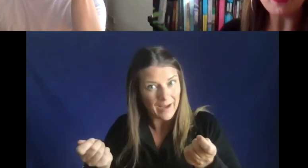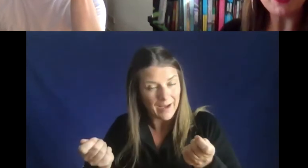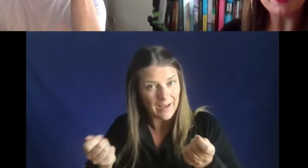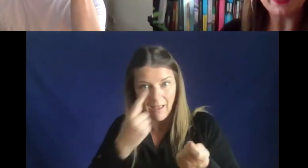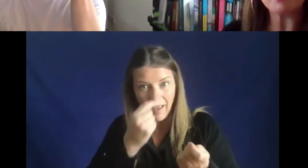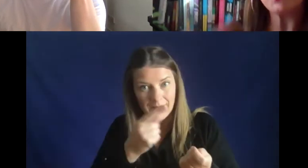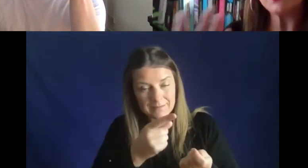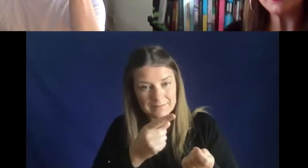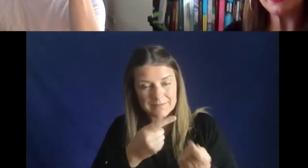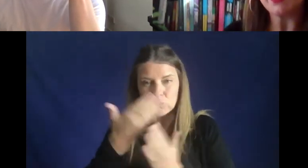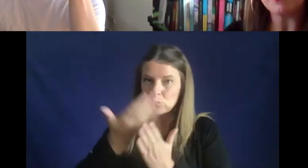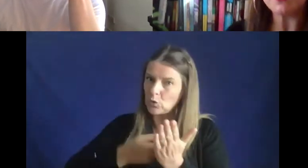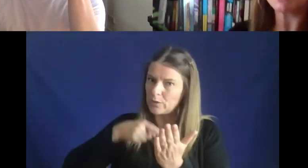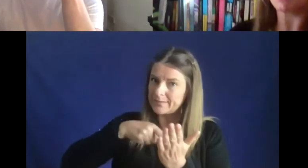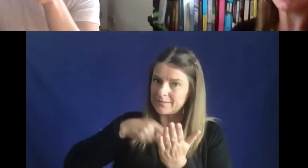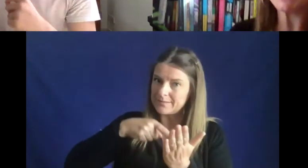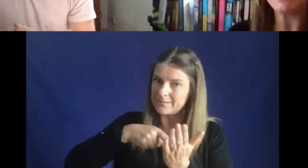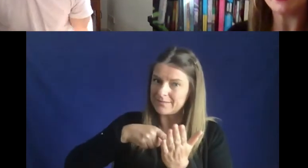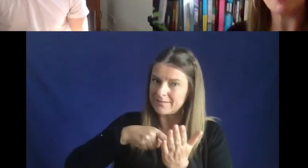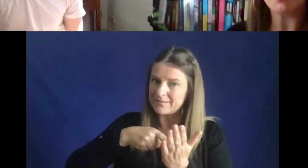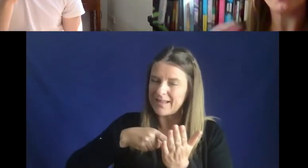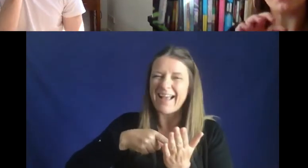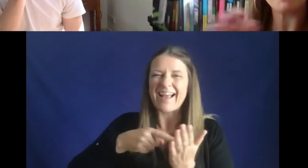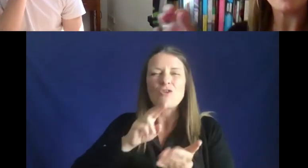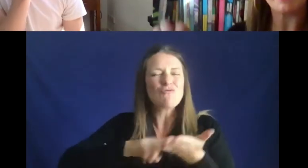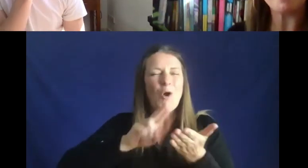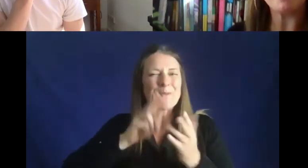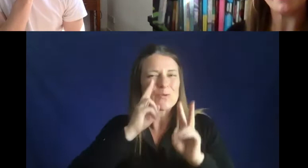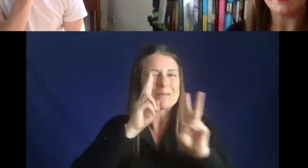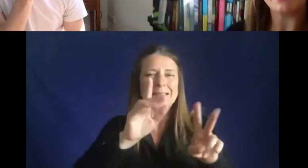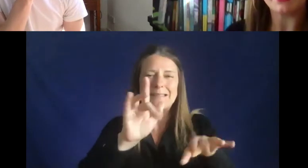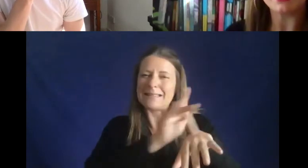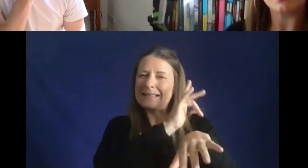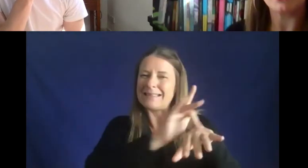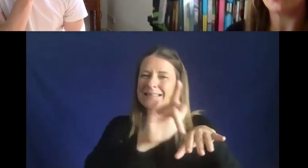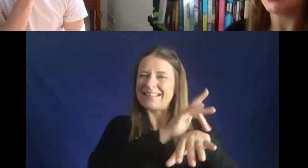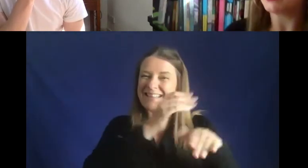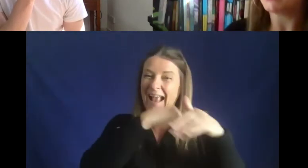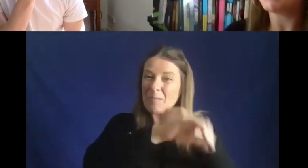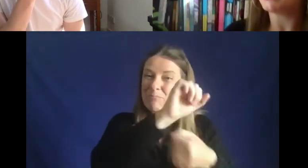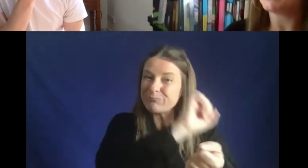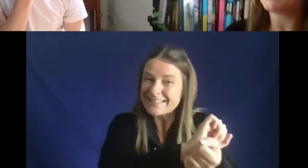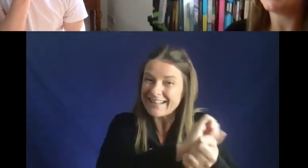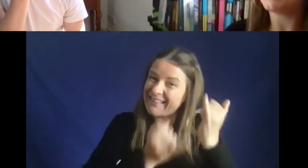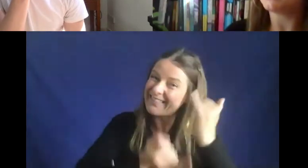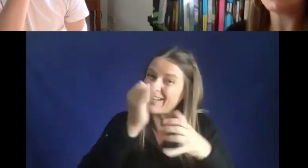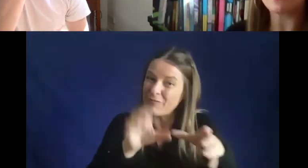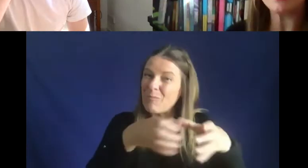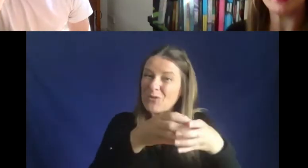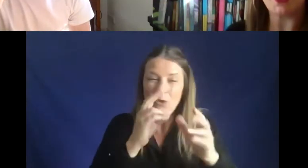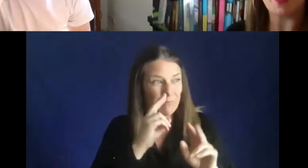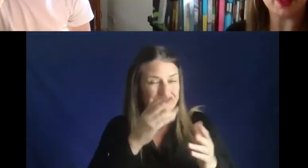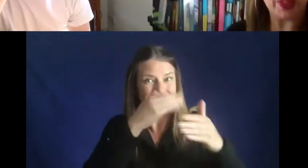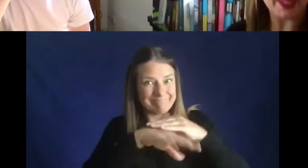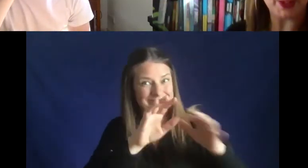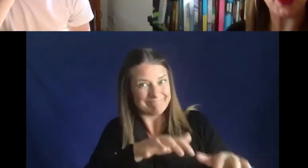this document as opposed to seeing live prison work was thinking about the kind of the